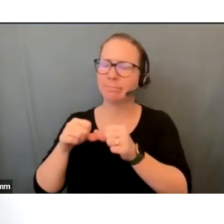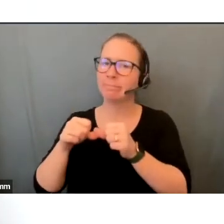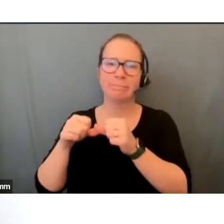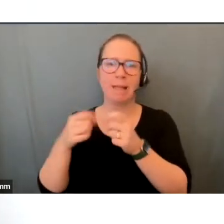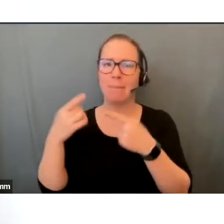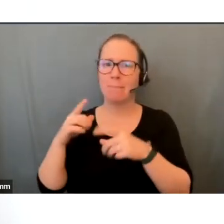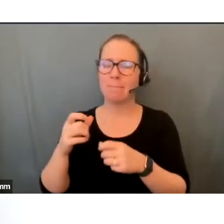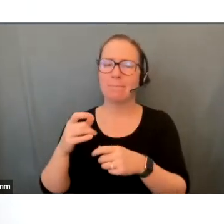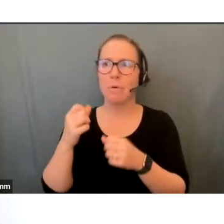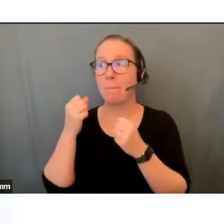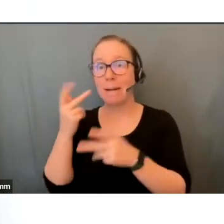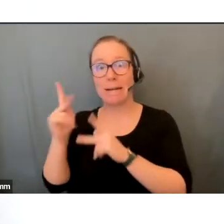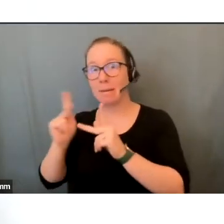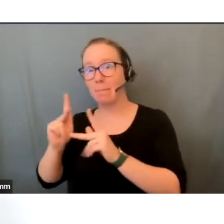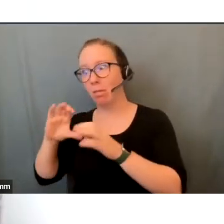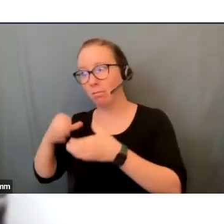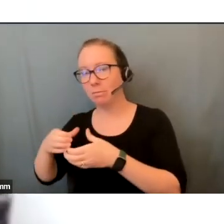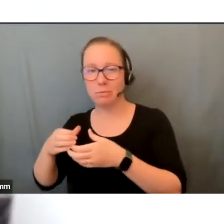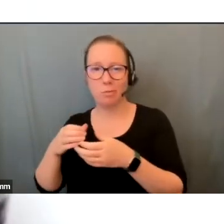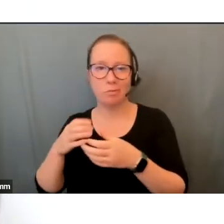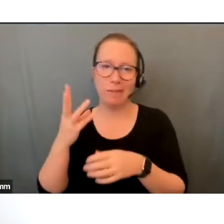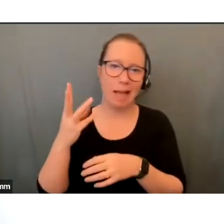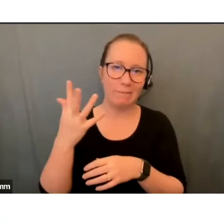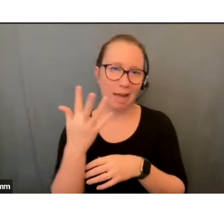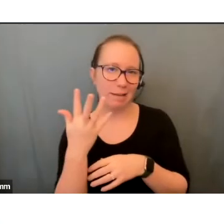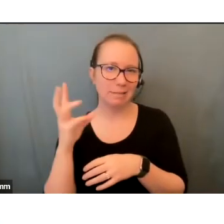community over the last 5 or 6 years.